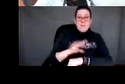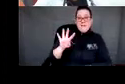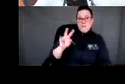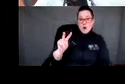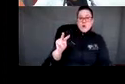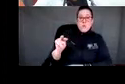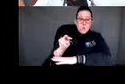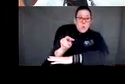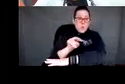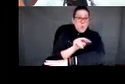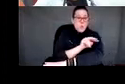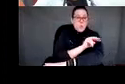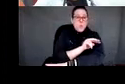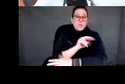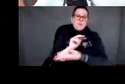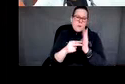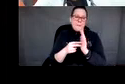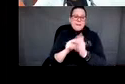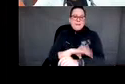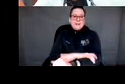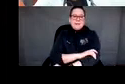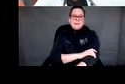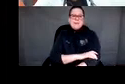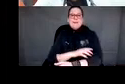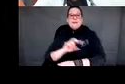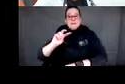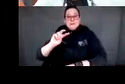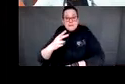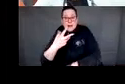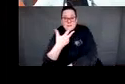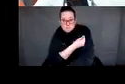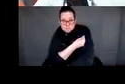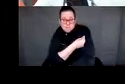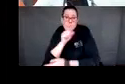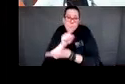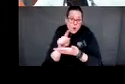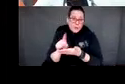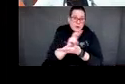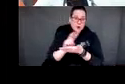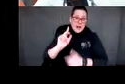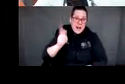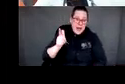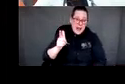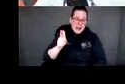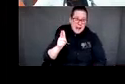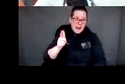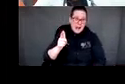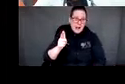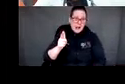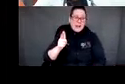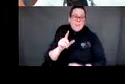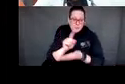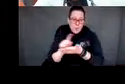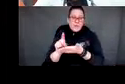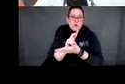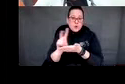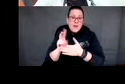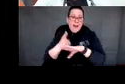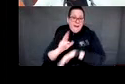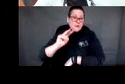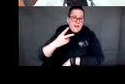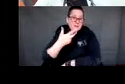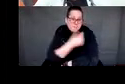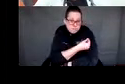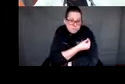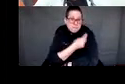is 14 and 28 days after that second dose. And what you want to, 7 and 14 days after that second dose. And